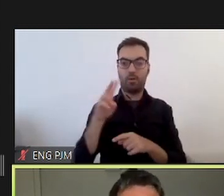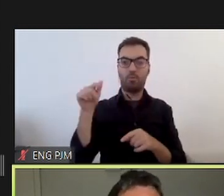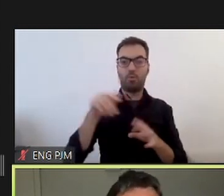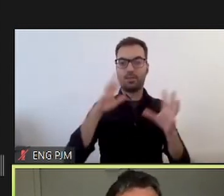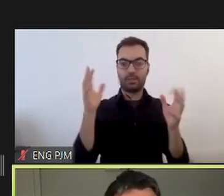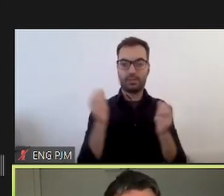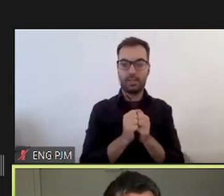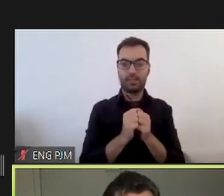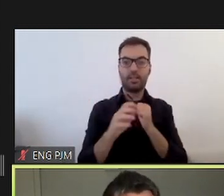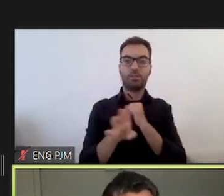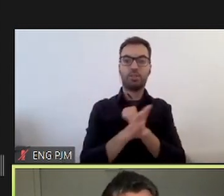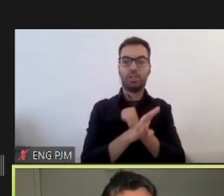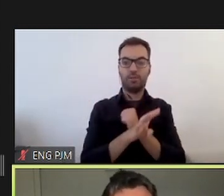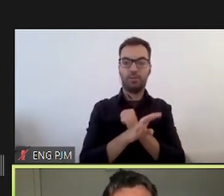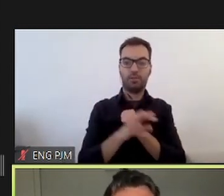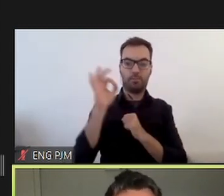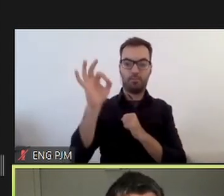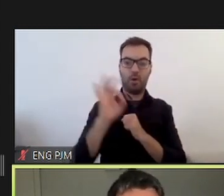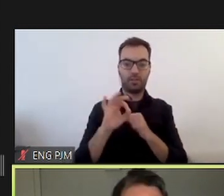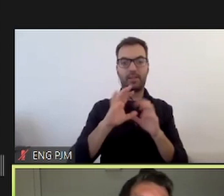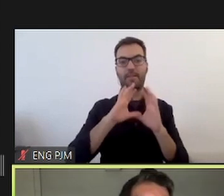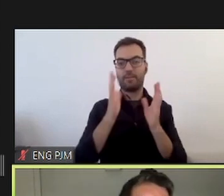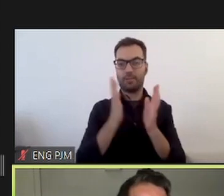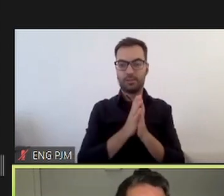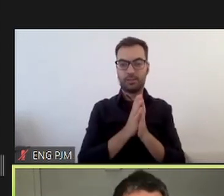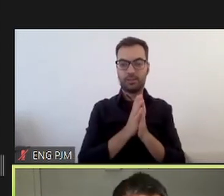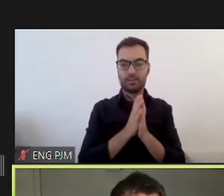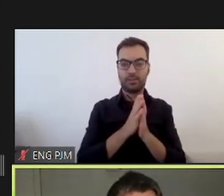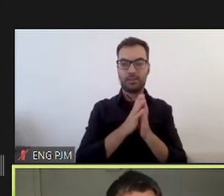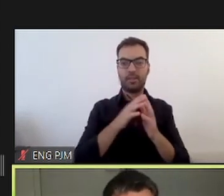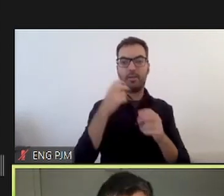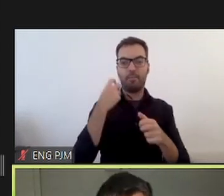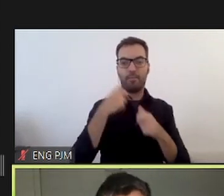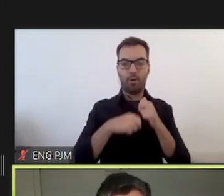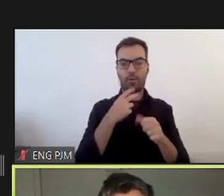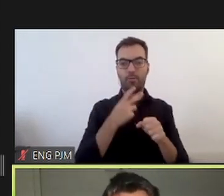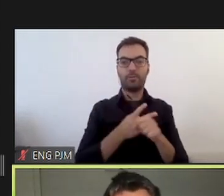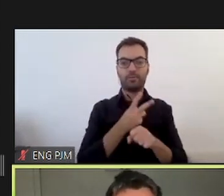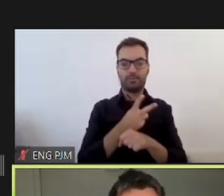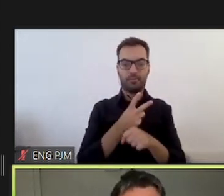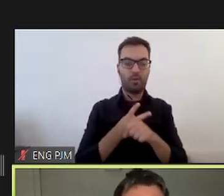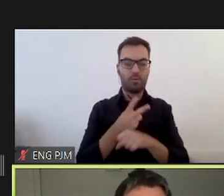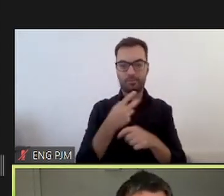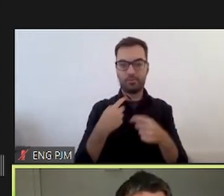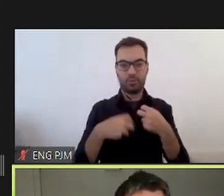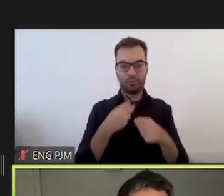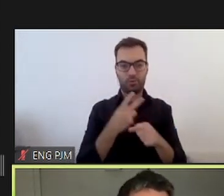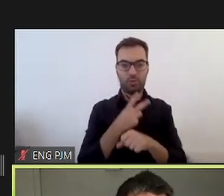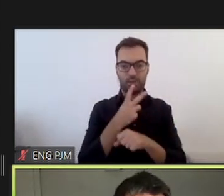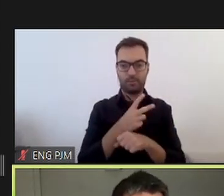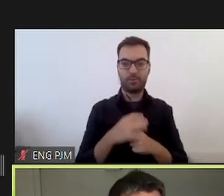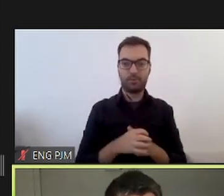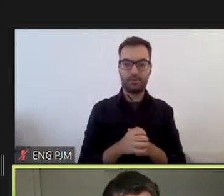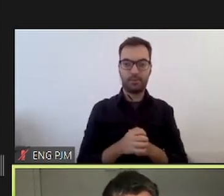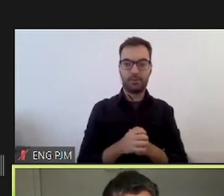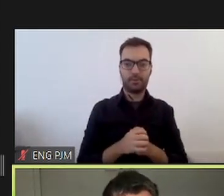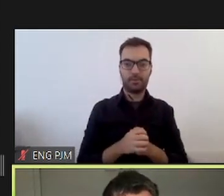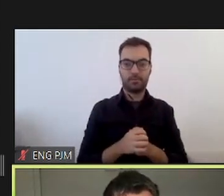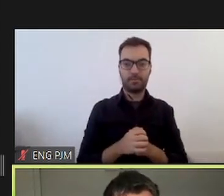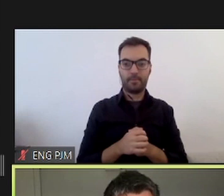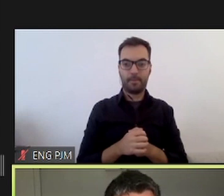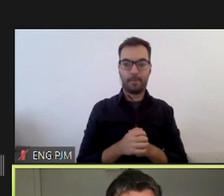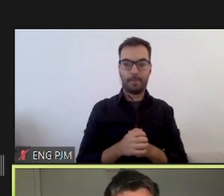the 90% of the all accessibility issue which were introduced on the